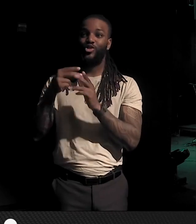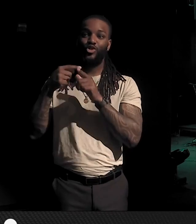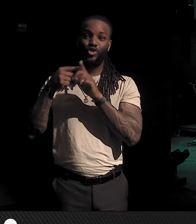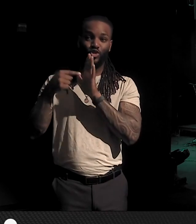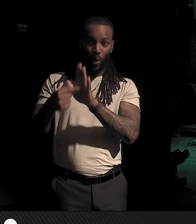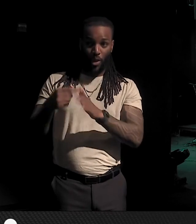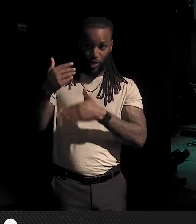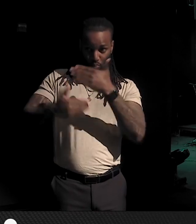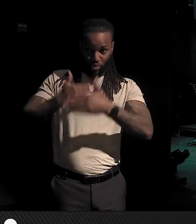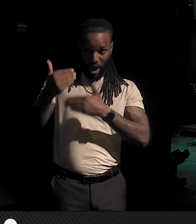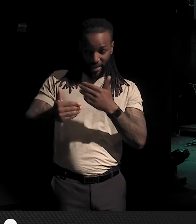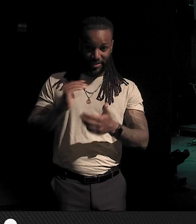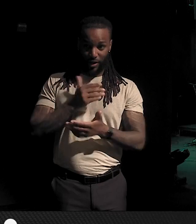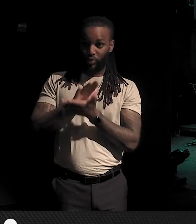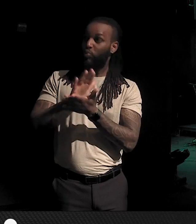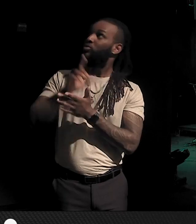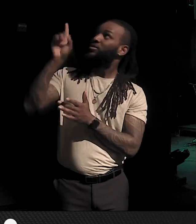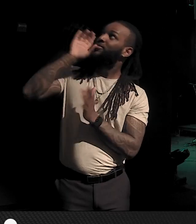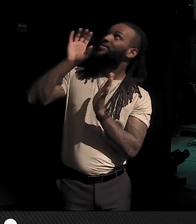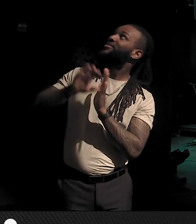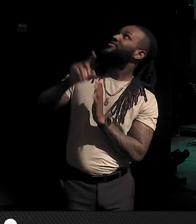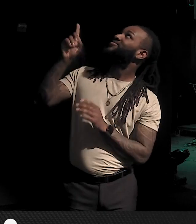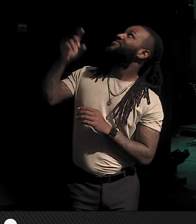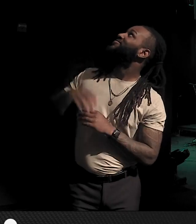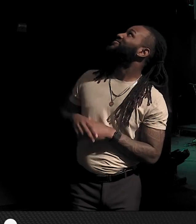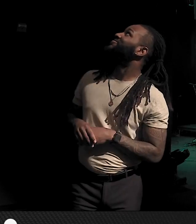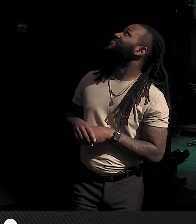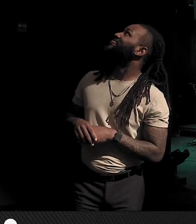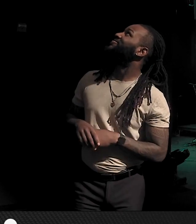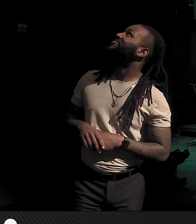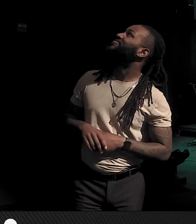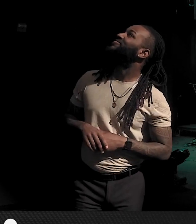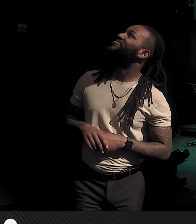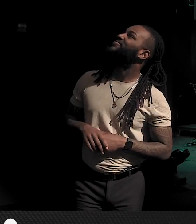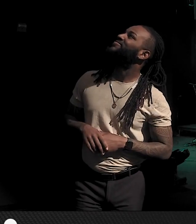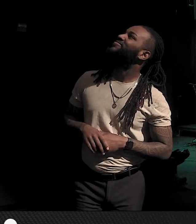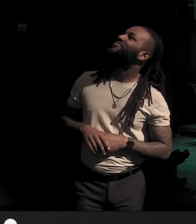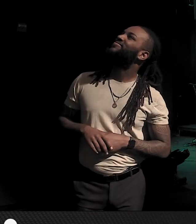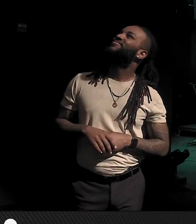invested in look like. We have some pictures for you to see right Woo-hoo! Now. Yeah.